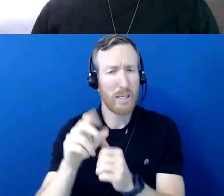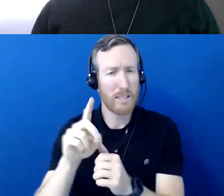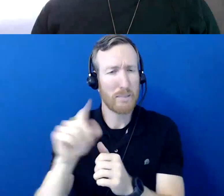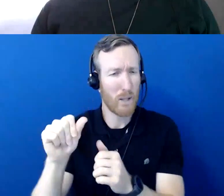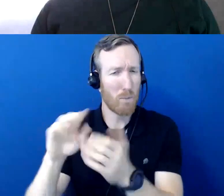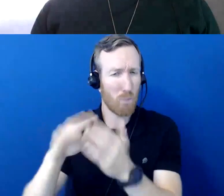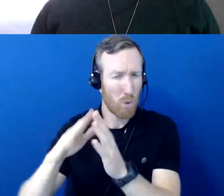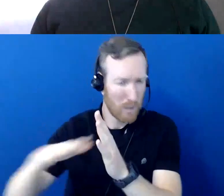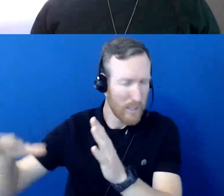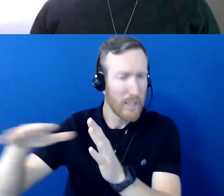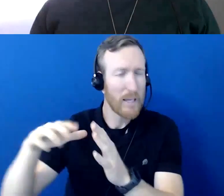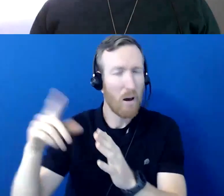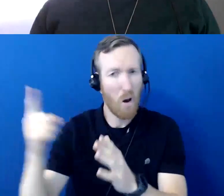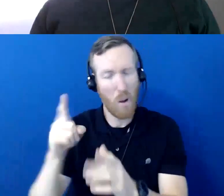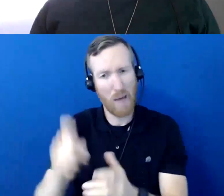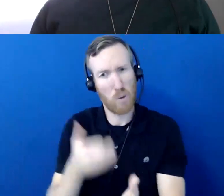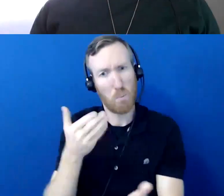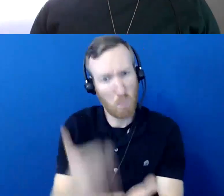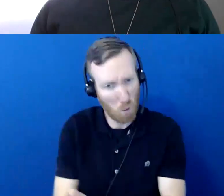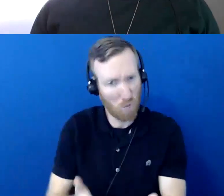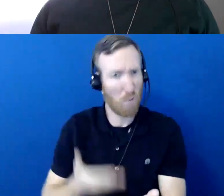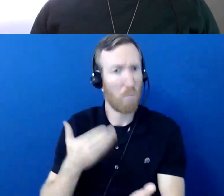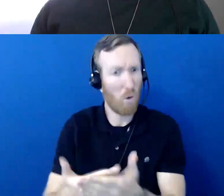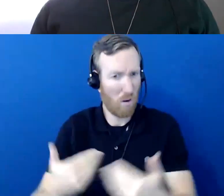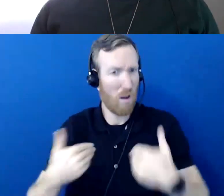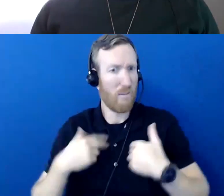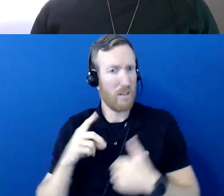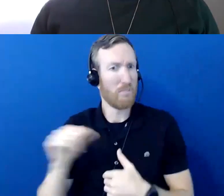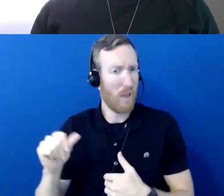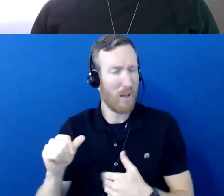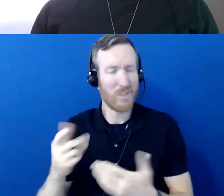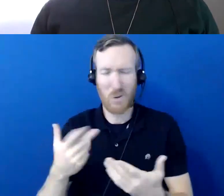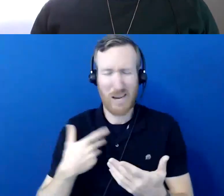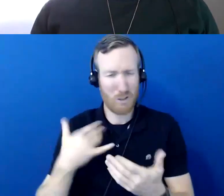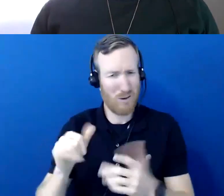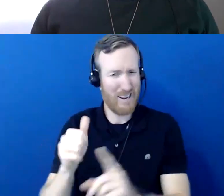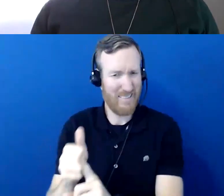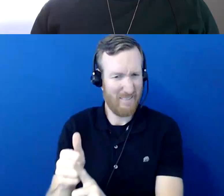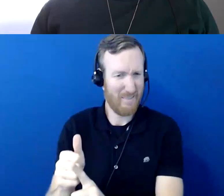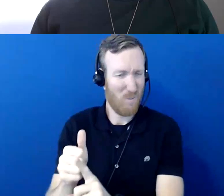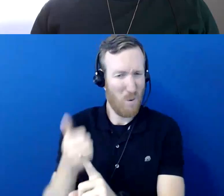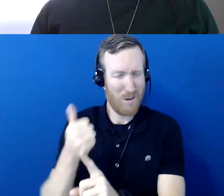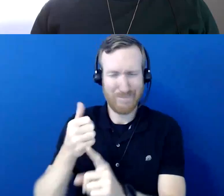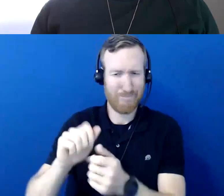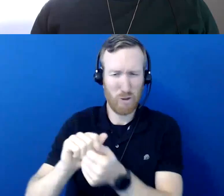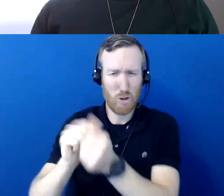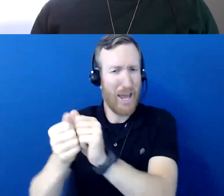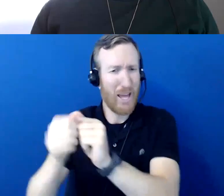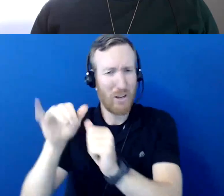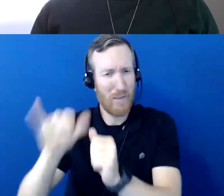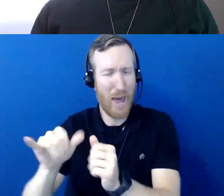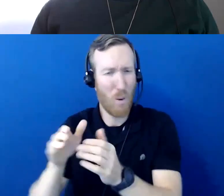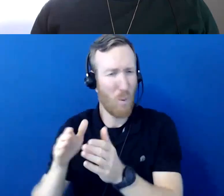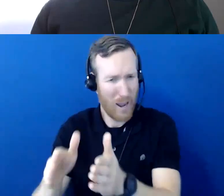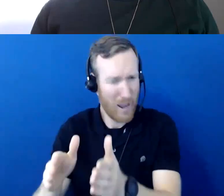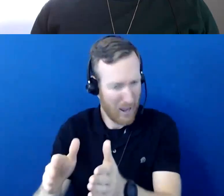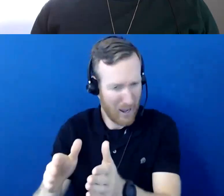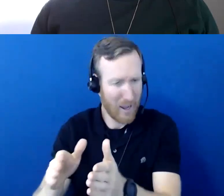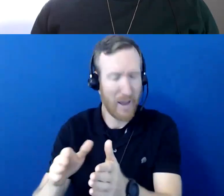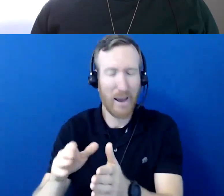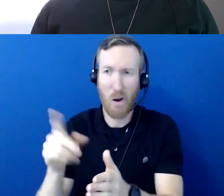to continuously prove their disability. And what we're trying to do here is move away from a model that asks for